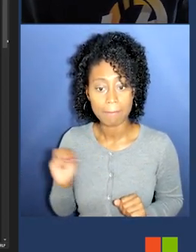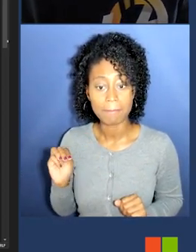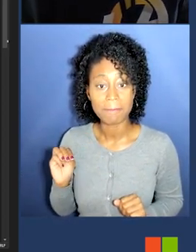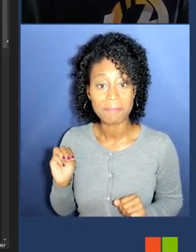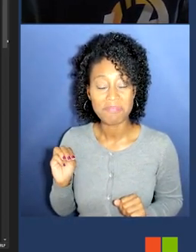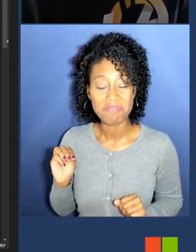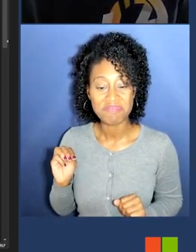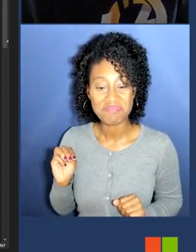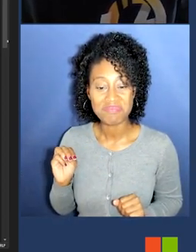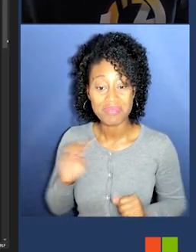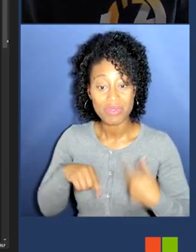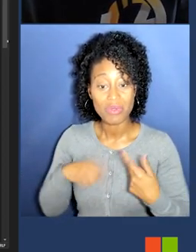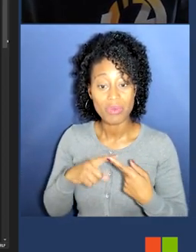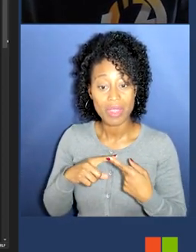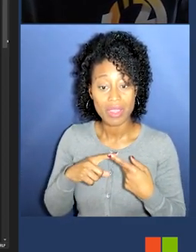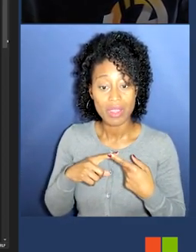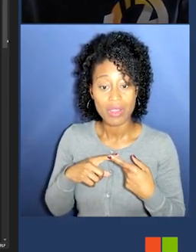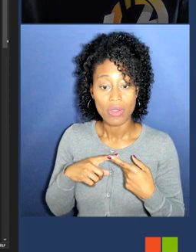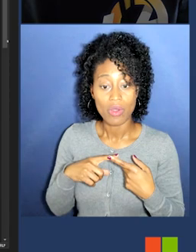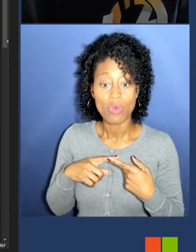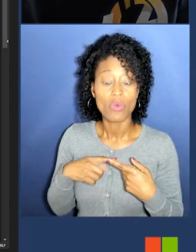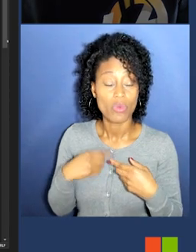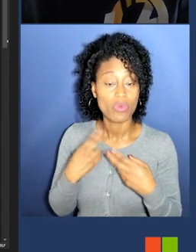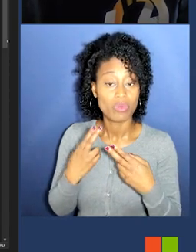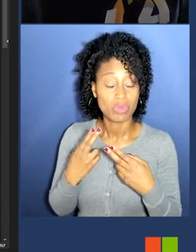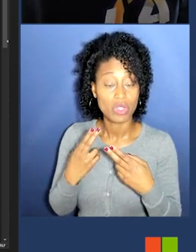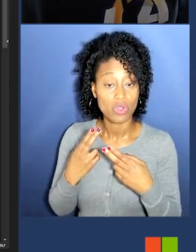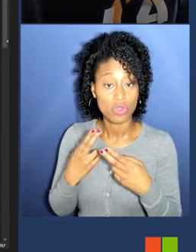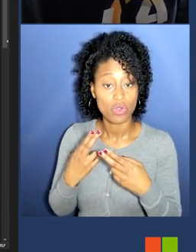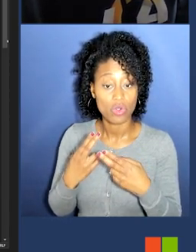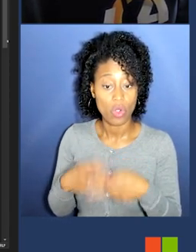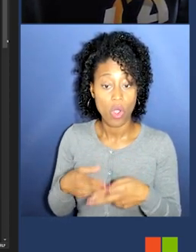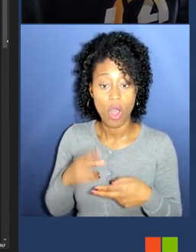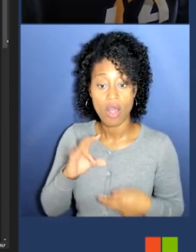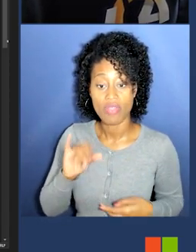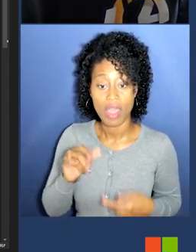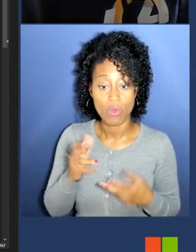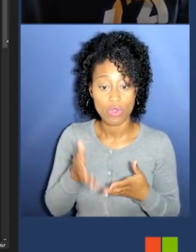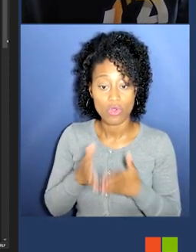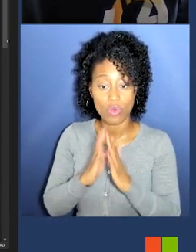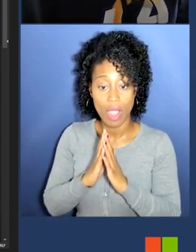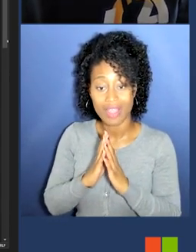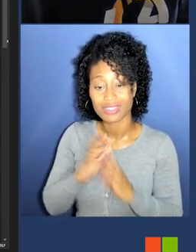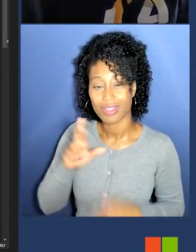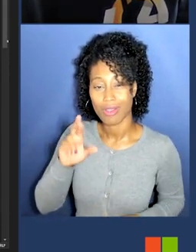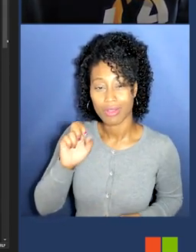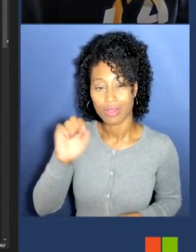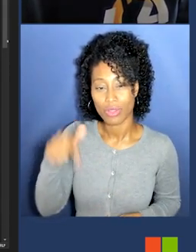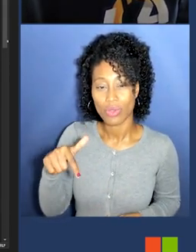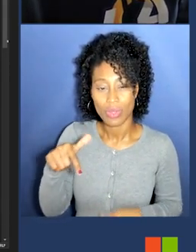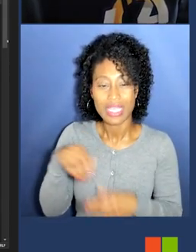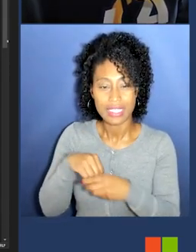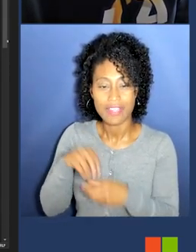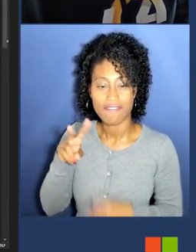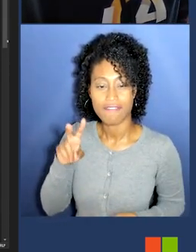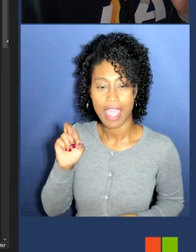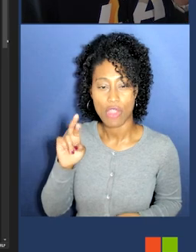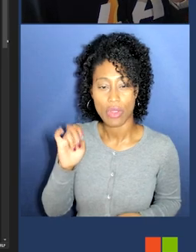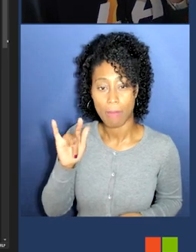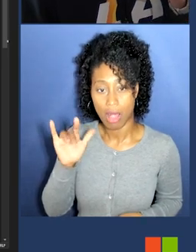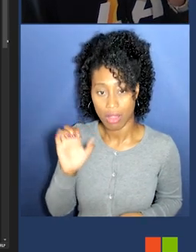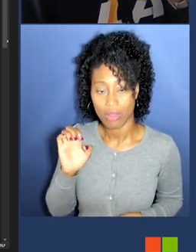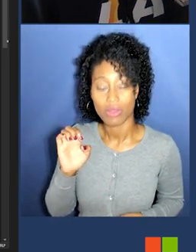And when we call it, the HTTP request will be in this variable. The logger just